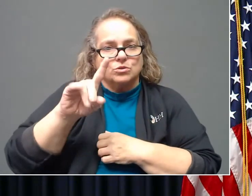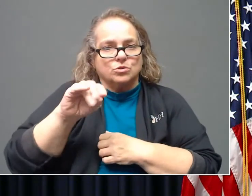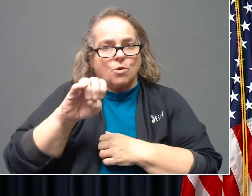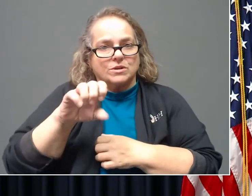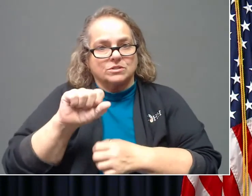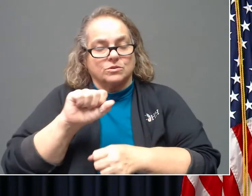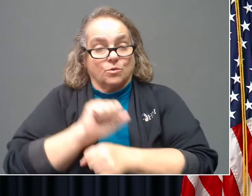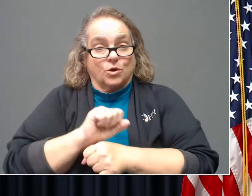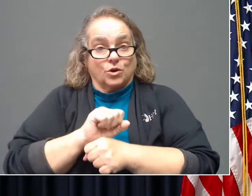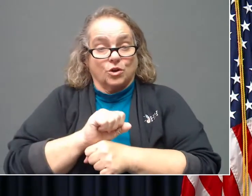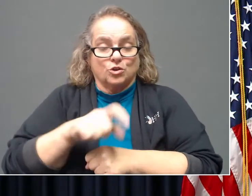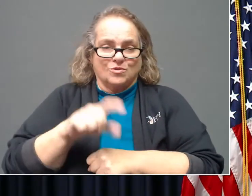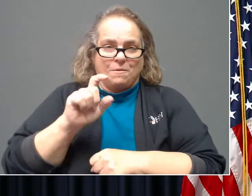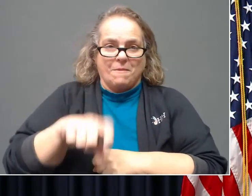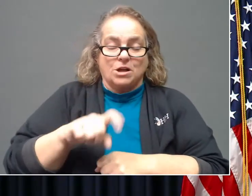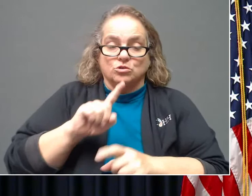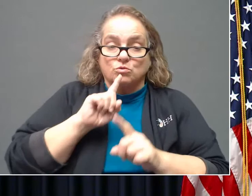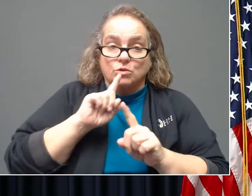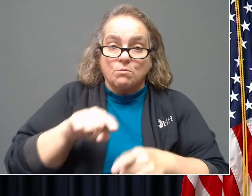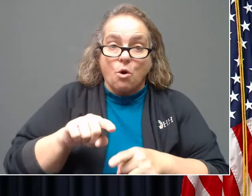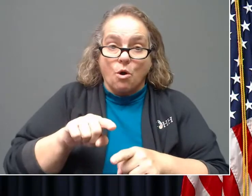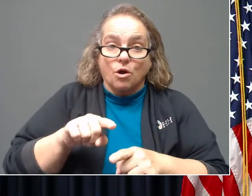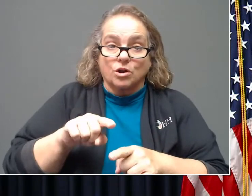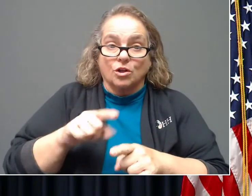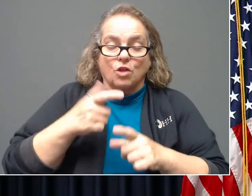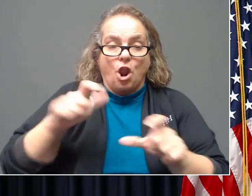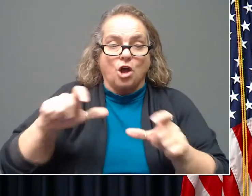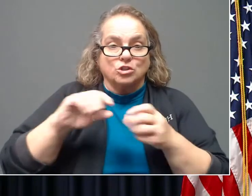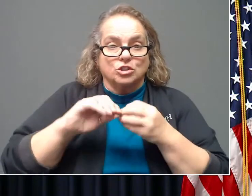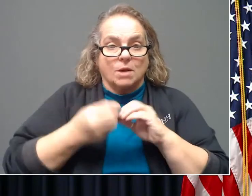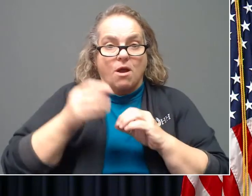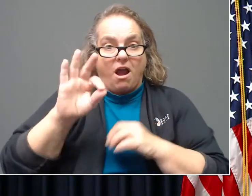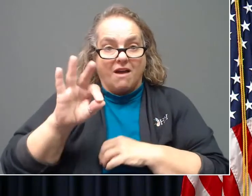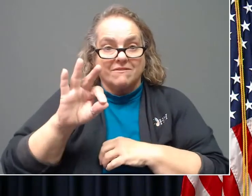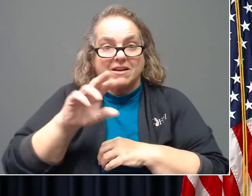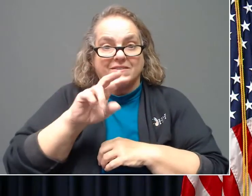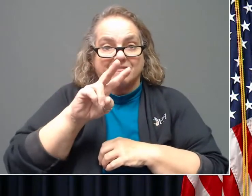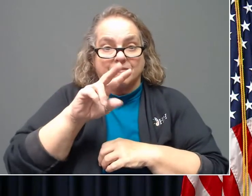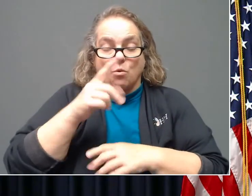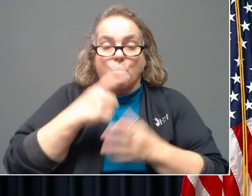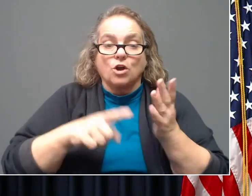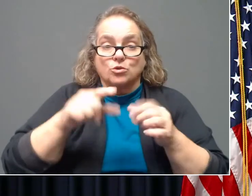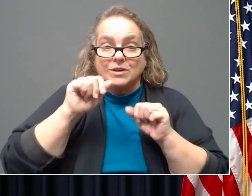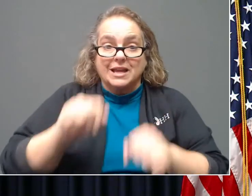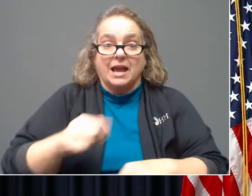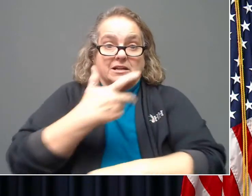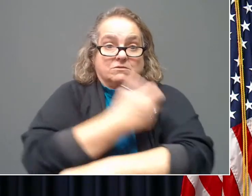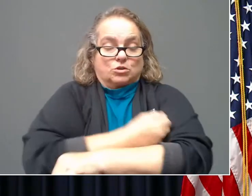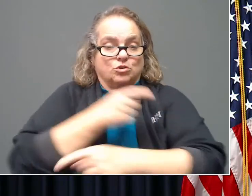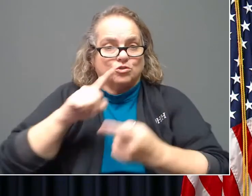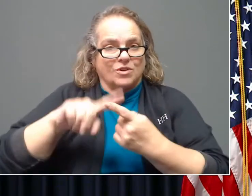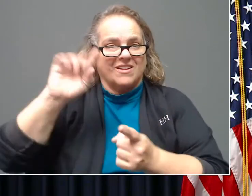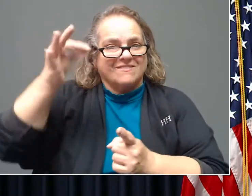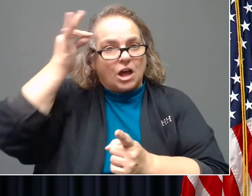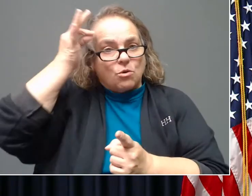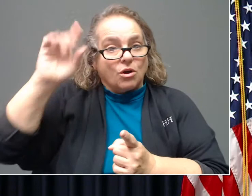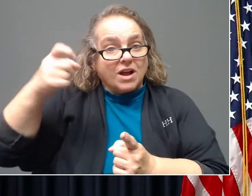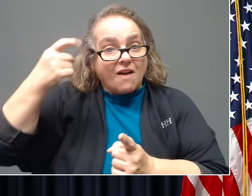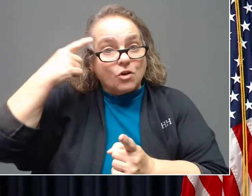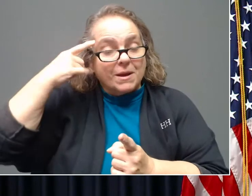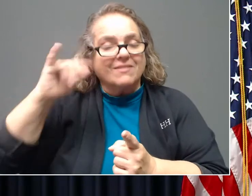to report the large number of vaccines that you're going to be able to do to the federal government as is